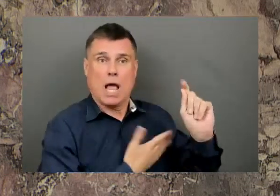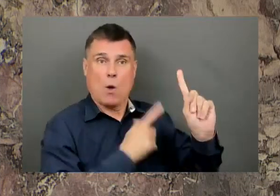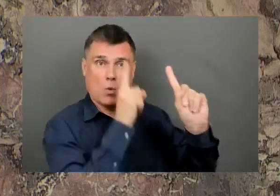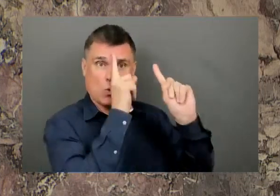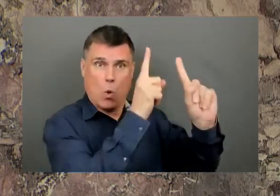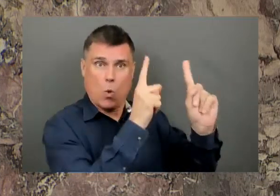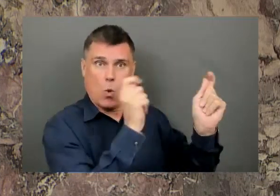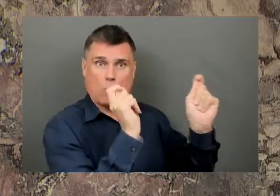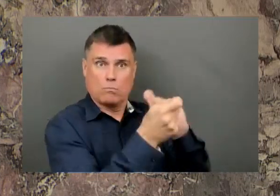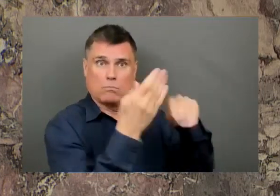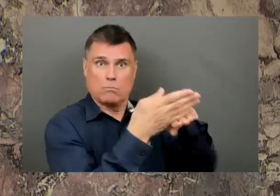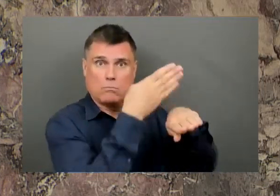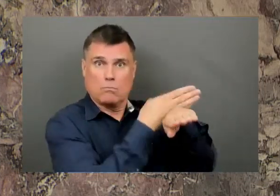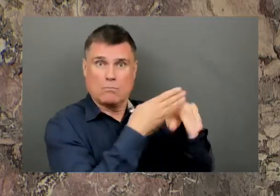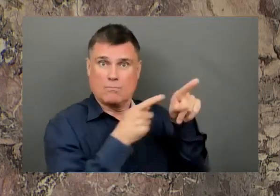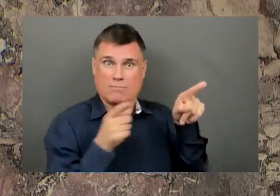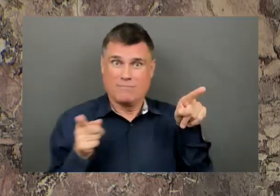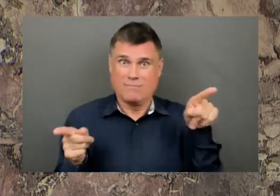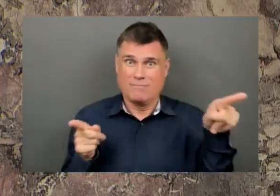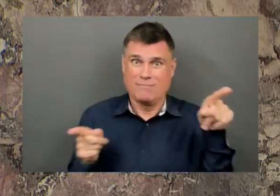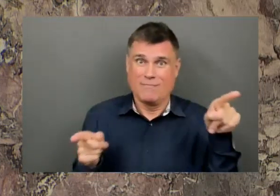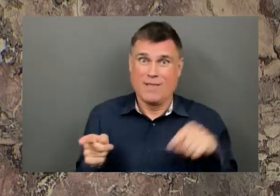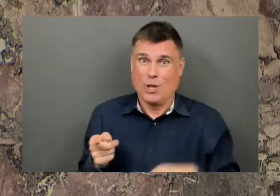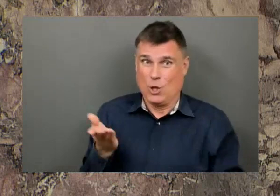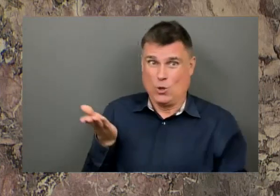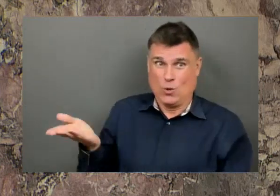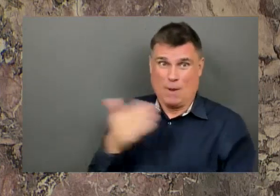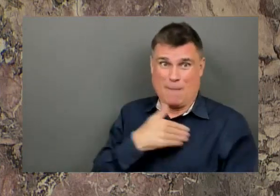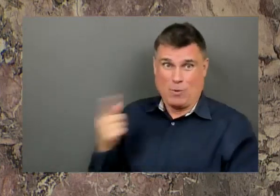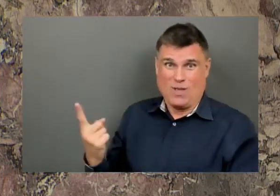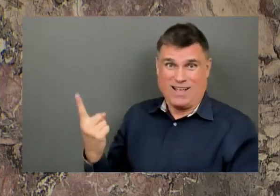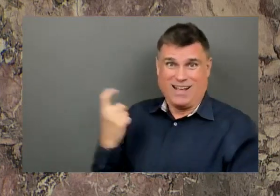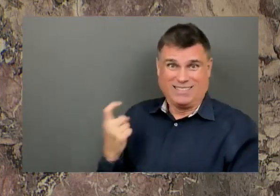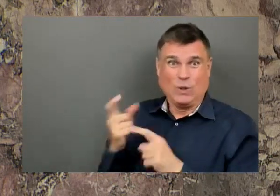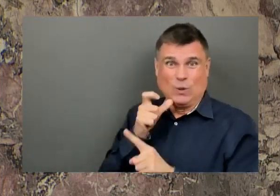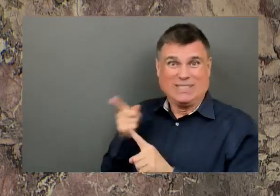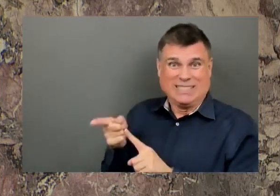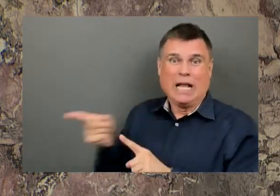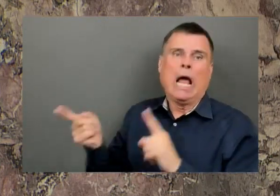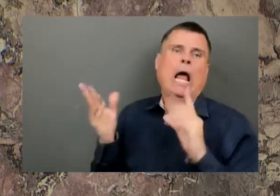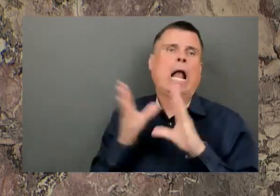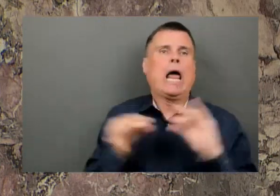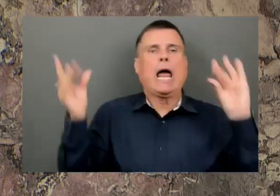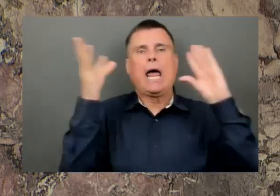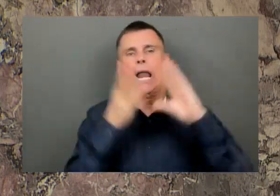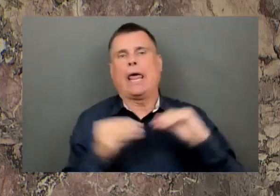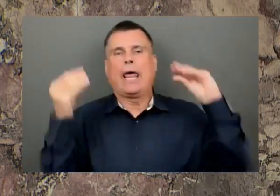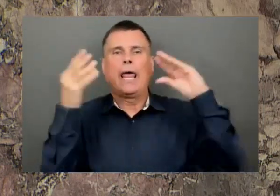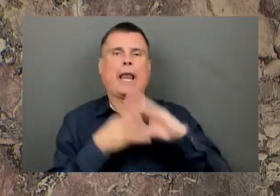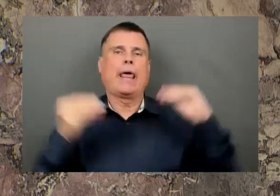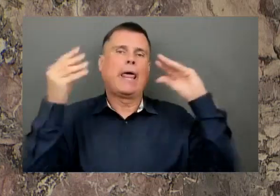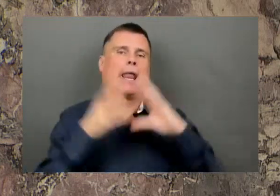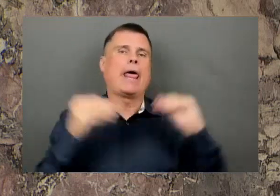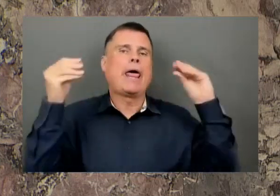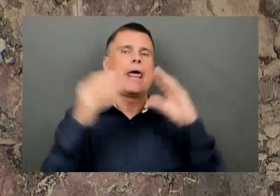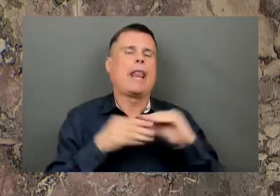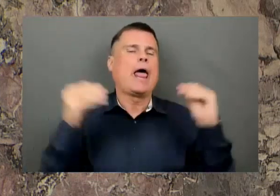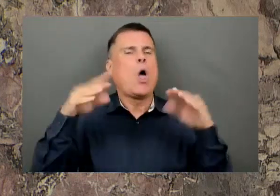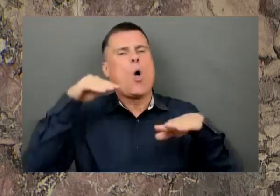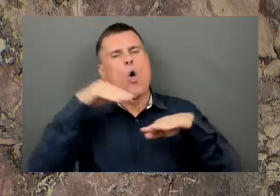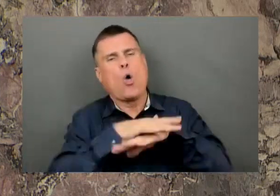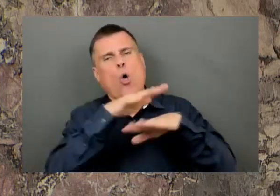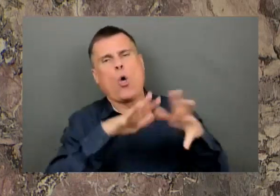is both inflammatory and inaccurate. There is no proposal from BC Hydro